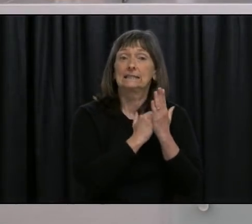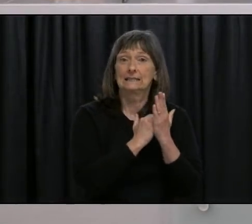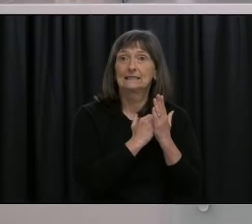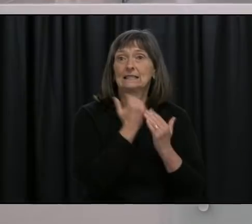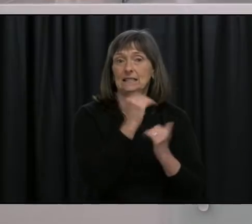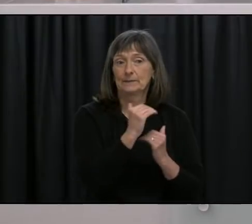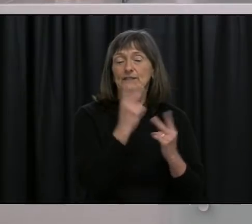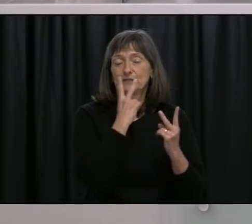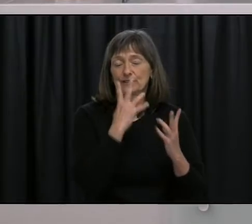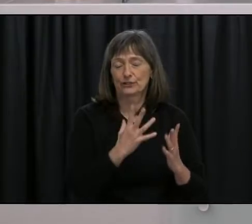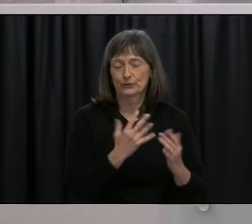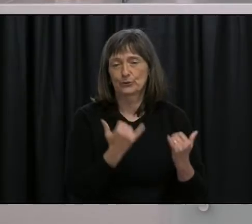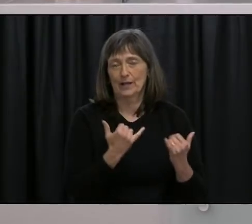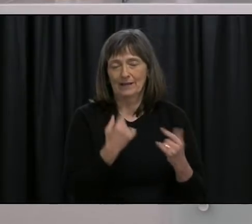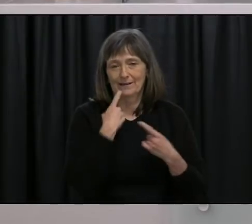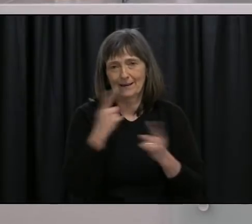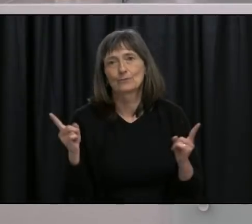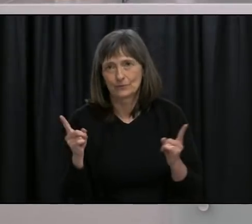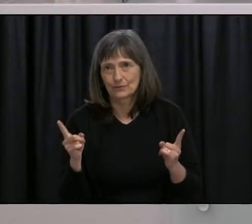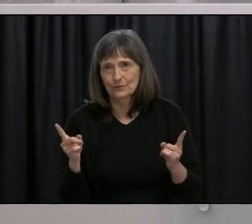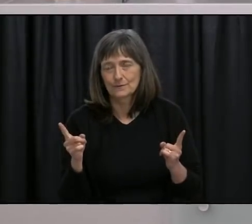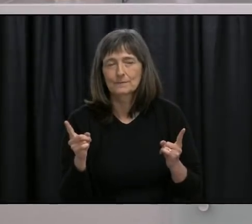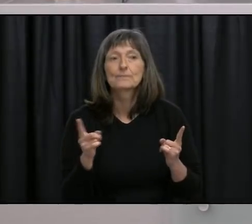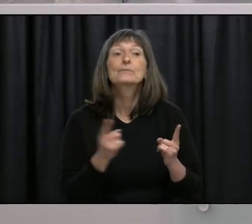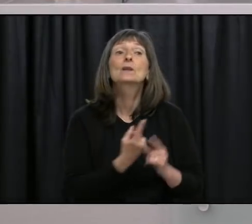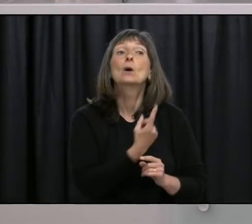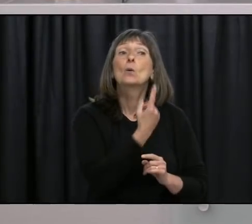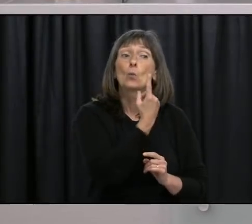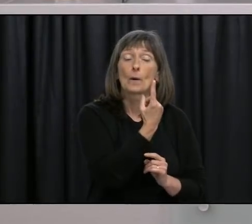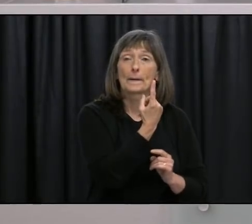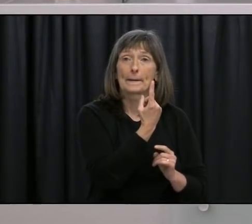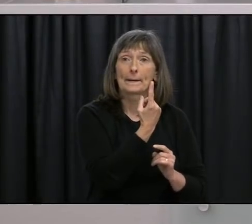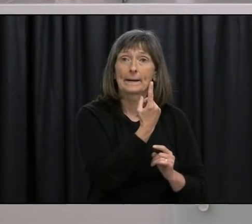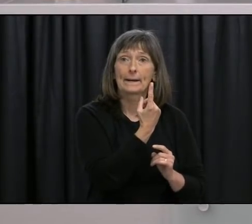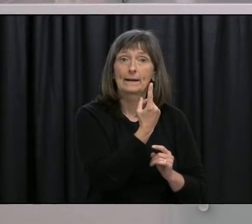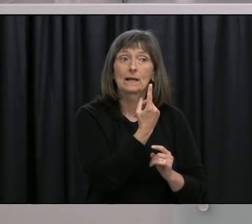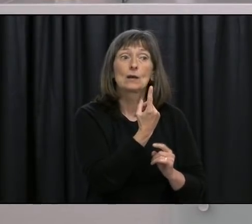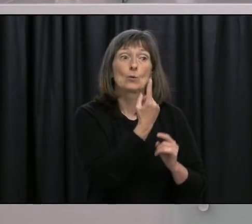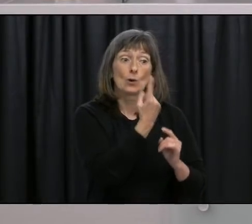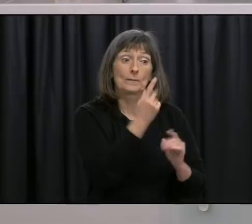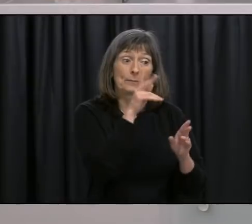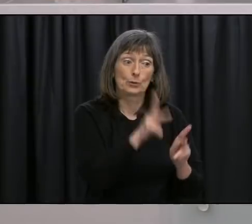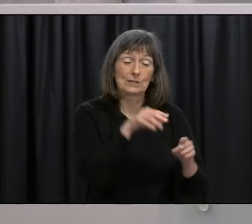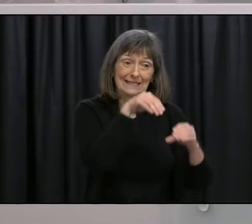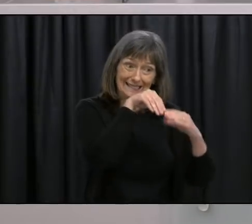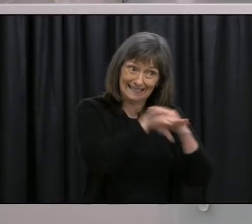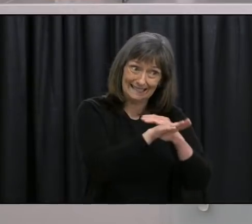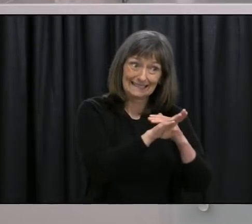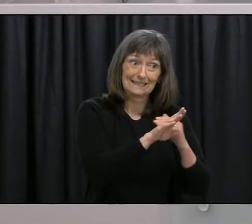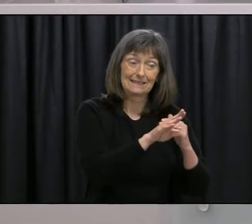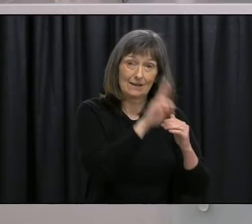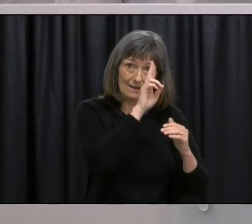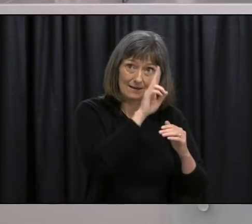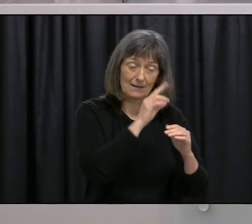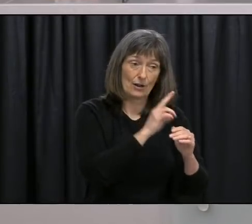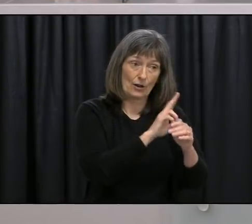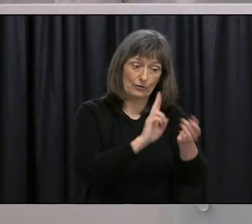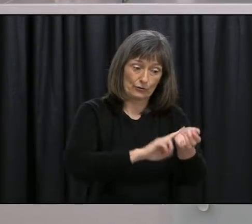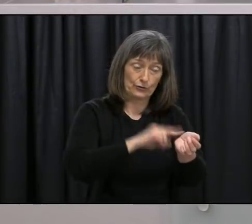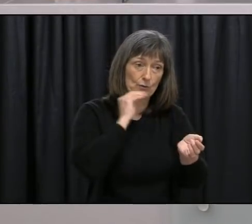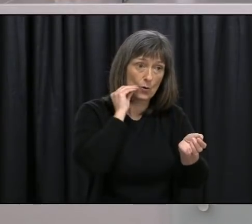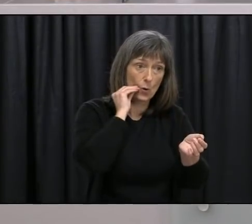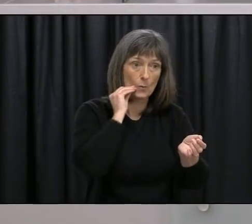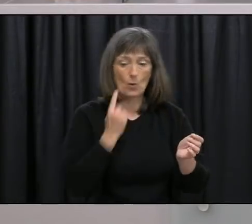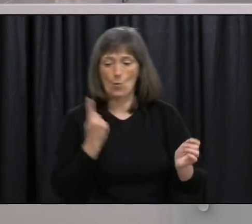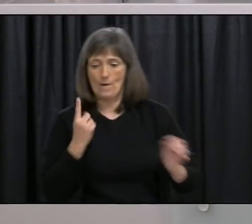that we're seeing in place today. 1 designated person for long-term care, for example. Can you give me an idea of the balance that you're trying to